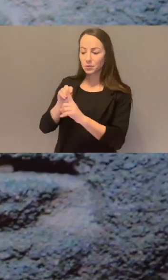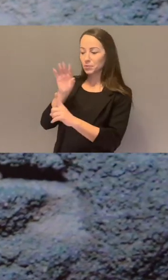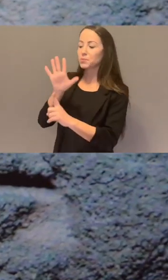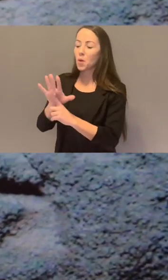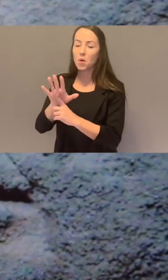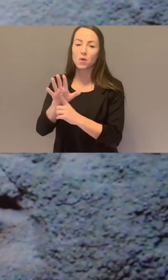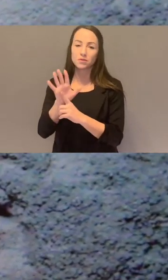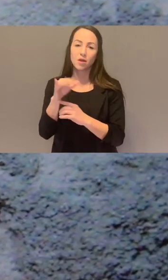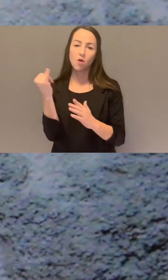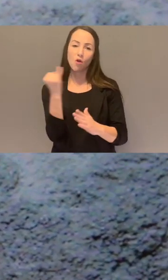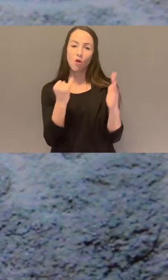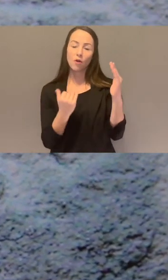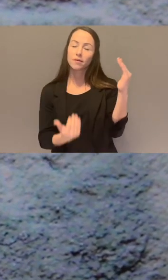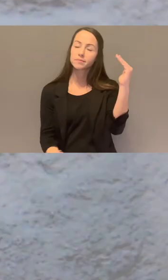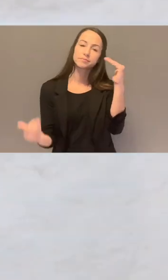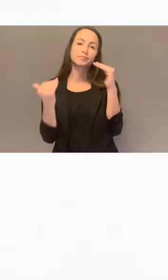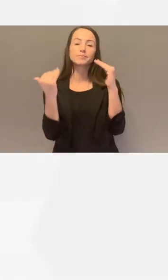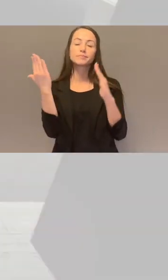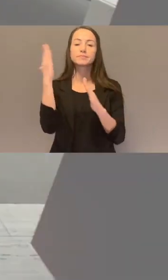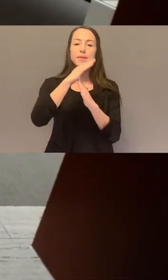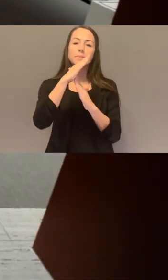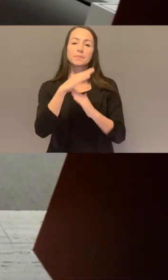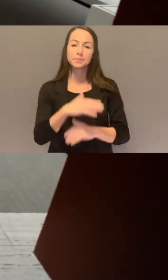of this quality.